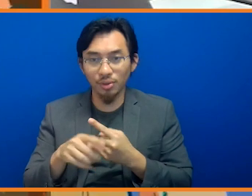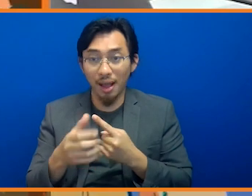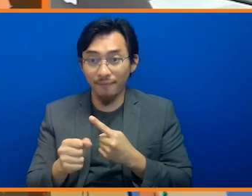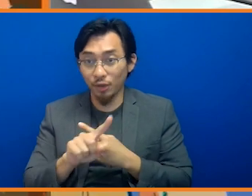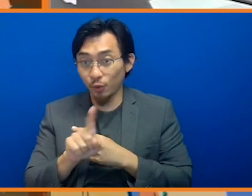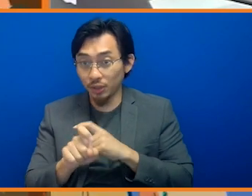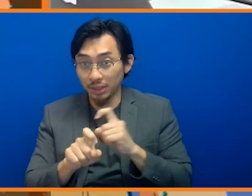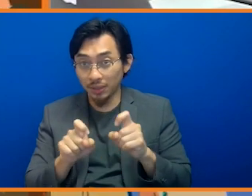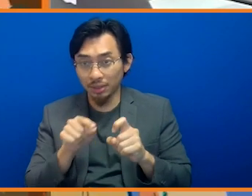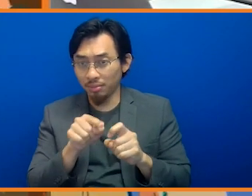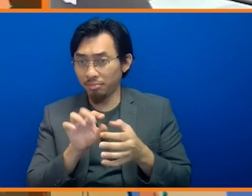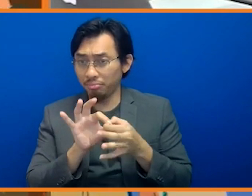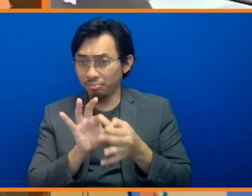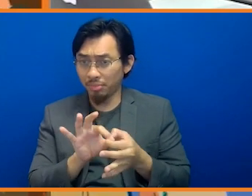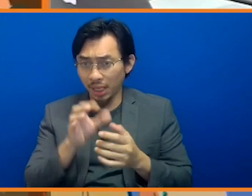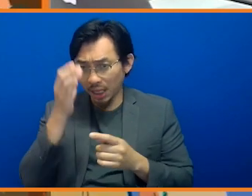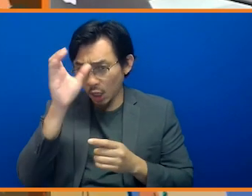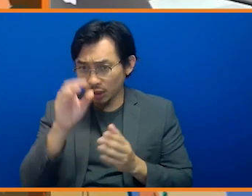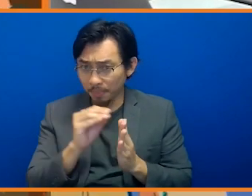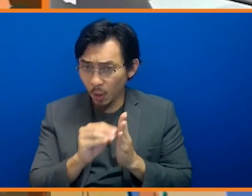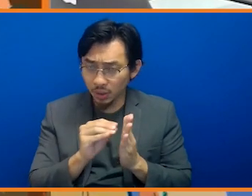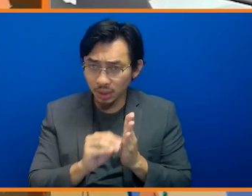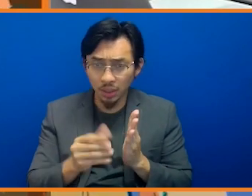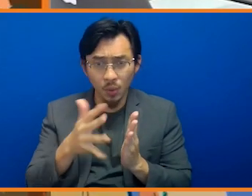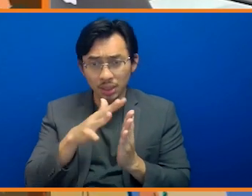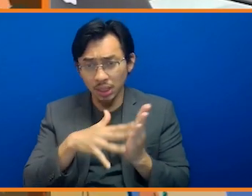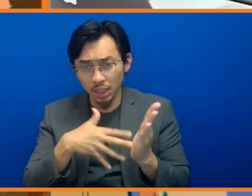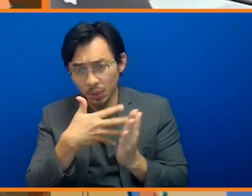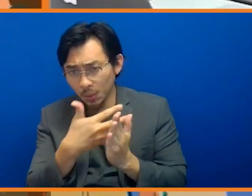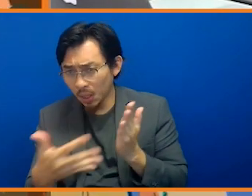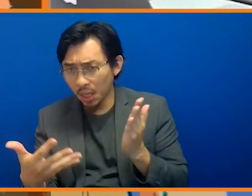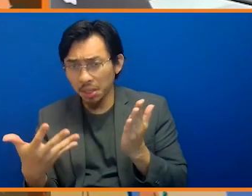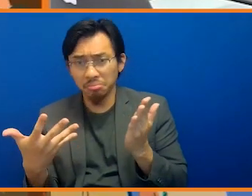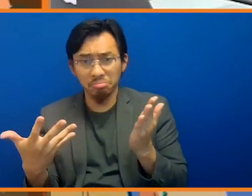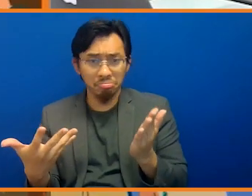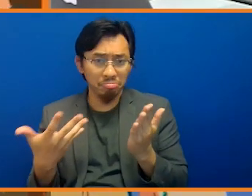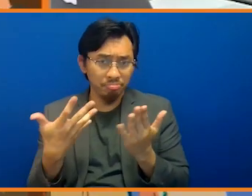about this concept notes and the schedule that being said,